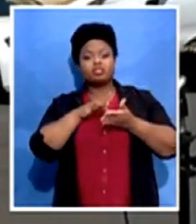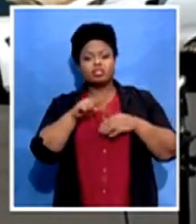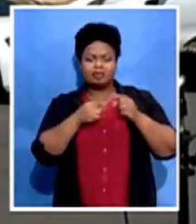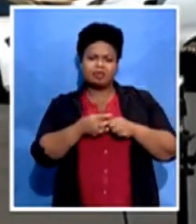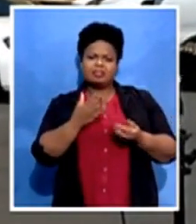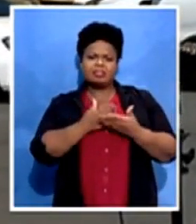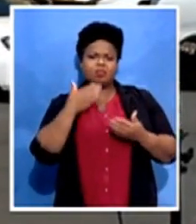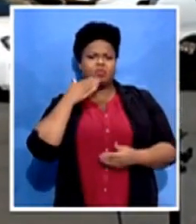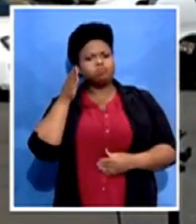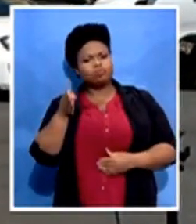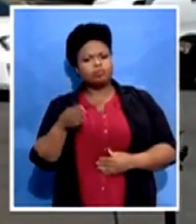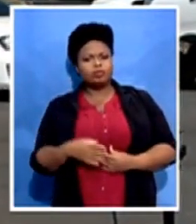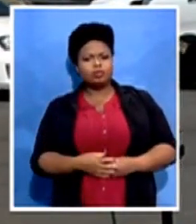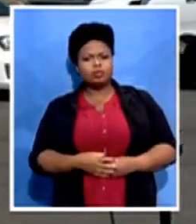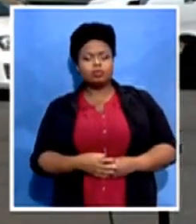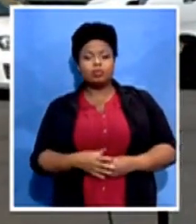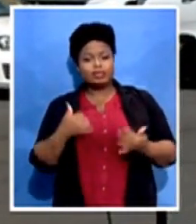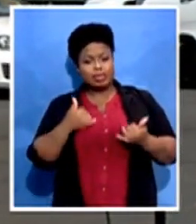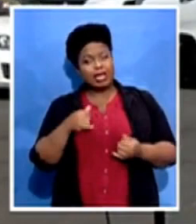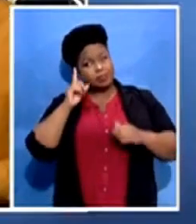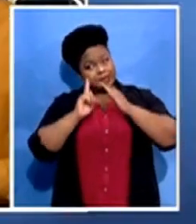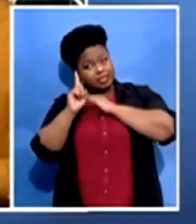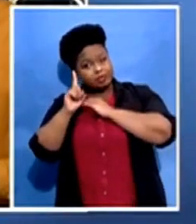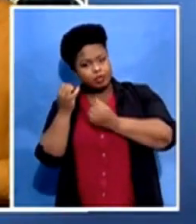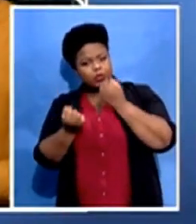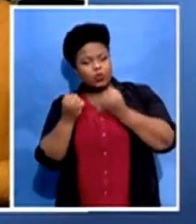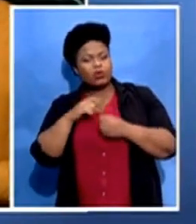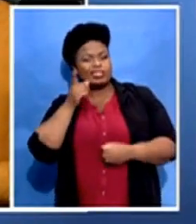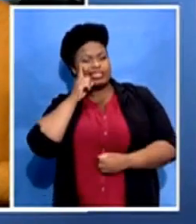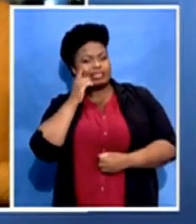into court and hear what the magistrate has to say, Desiree. Let's let you go there.